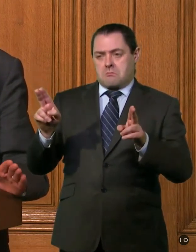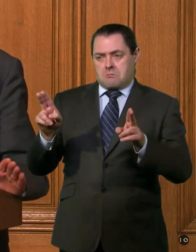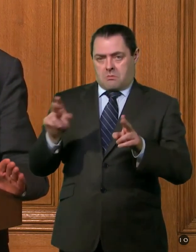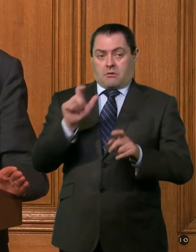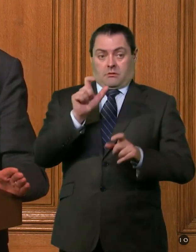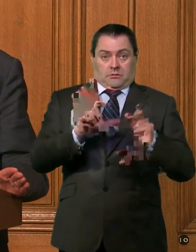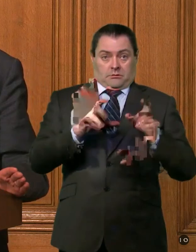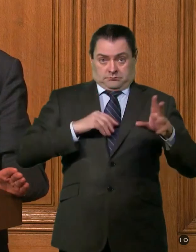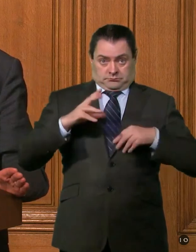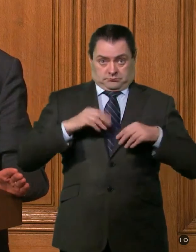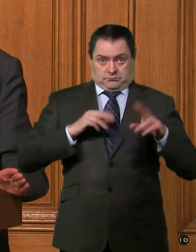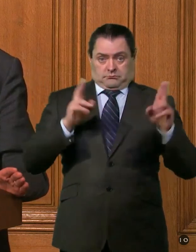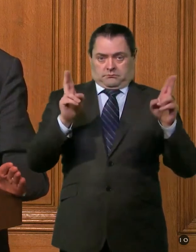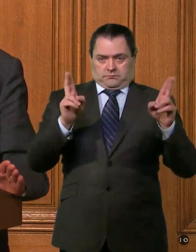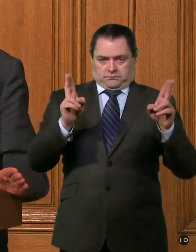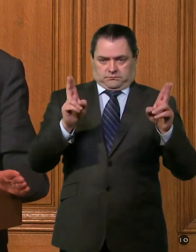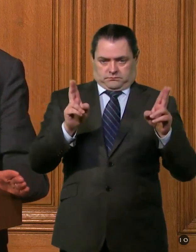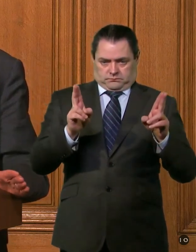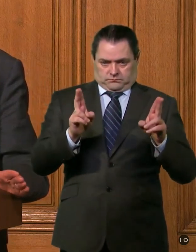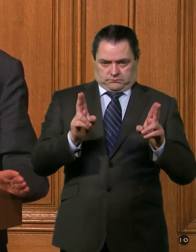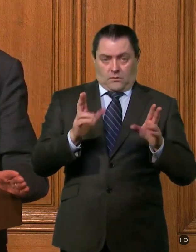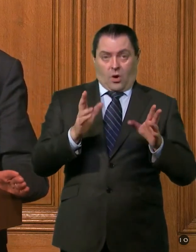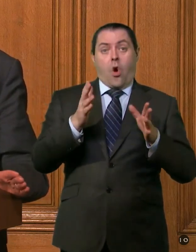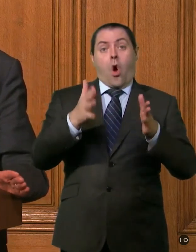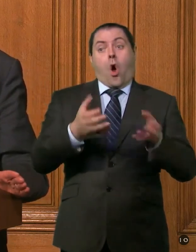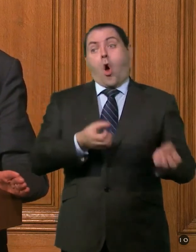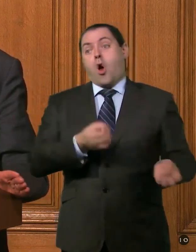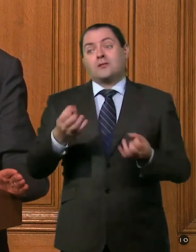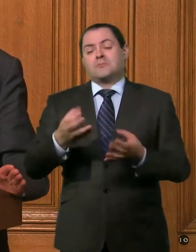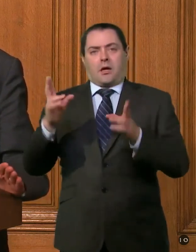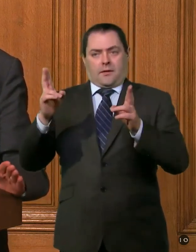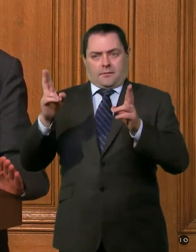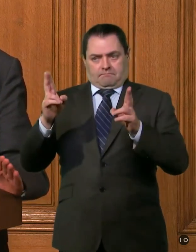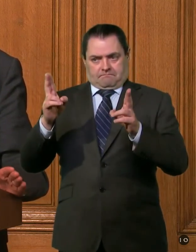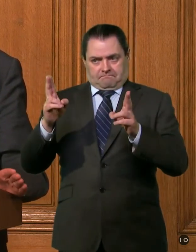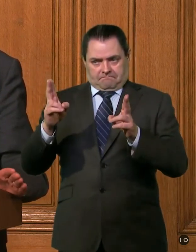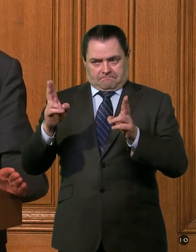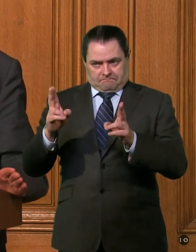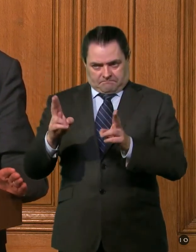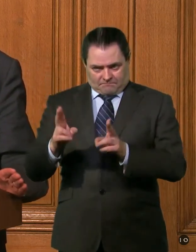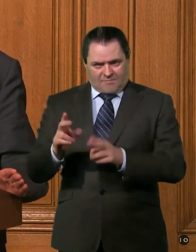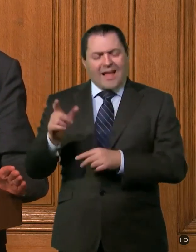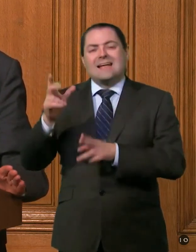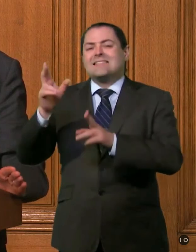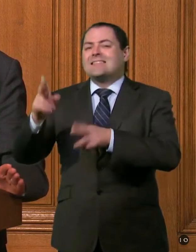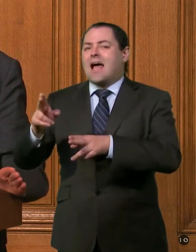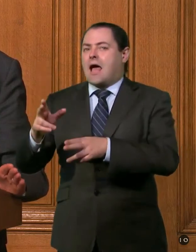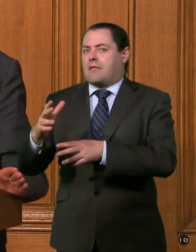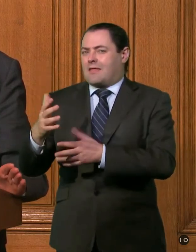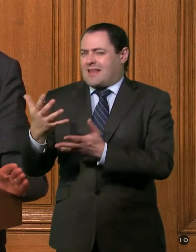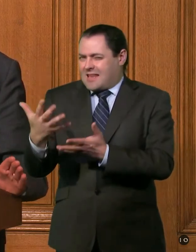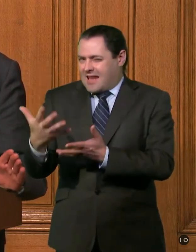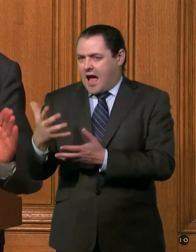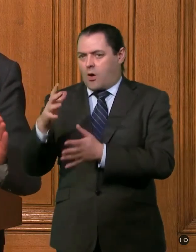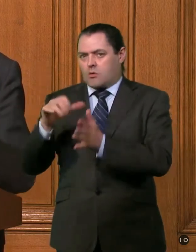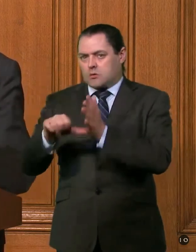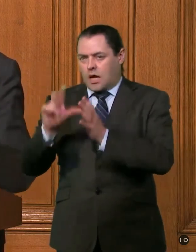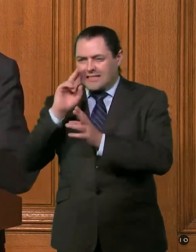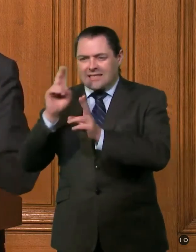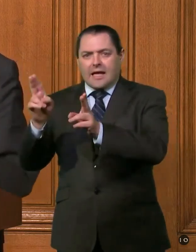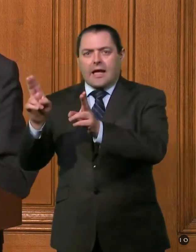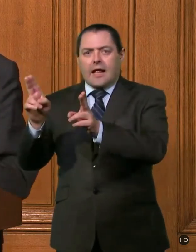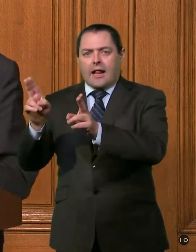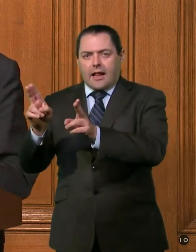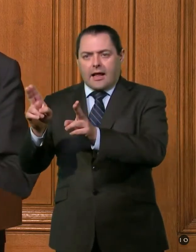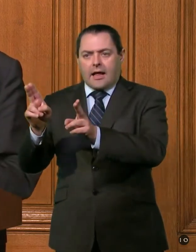deaths. But it's early days. This isn't coming down quickly. We remain at very high levels, and it's going to take weeks for this to start to